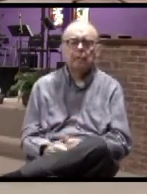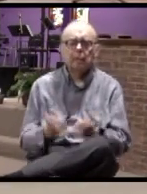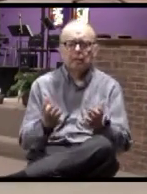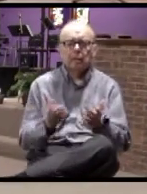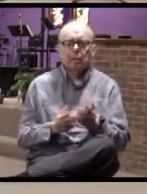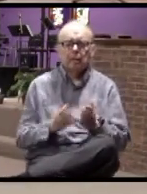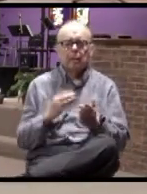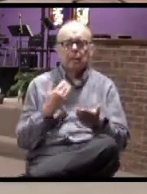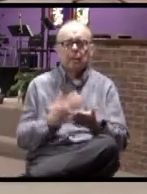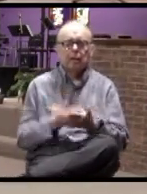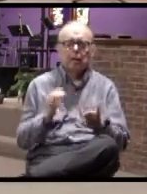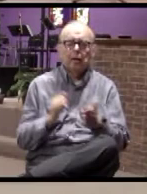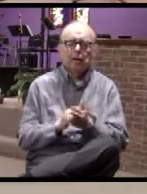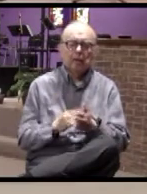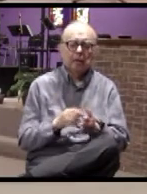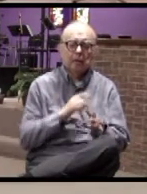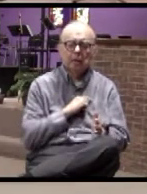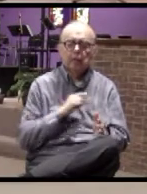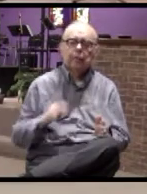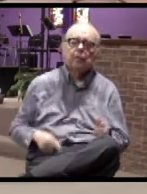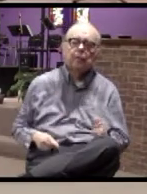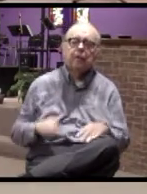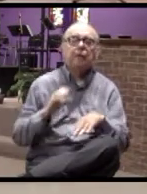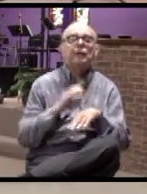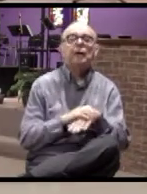to be born to the Queen of England.